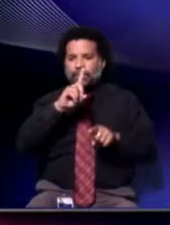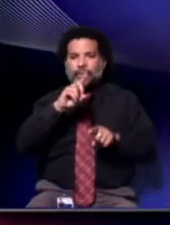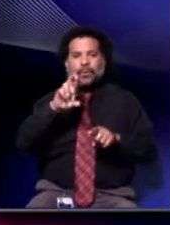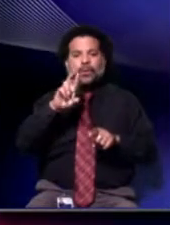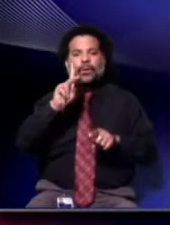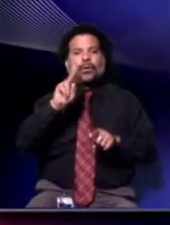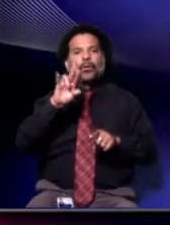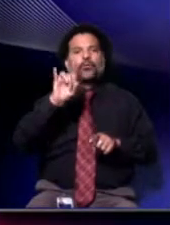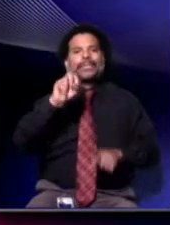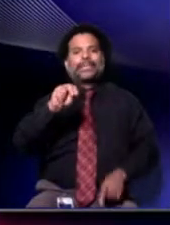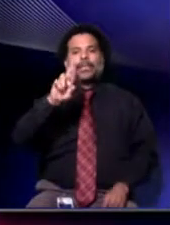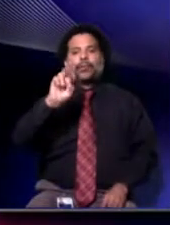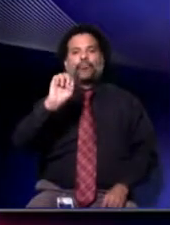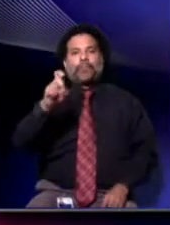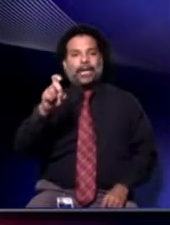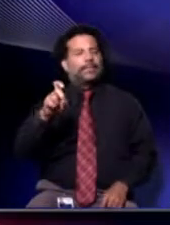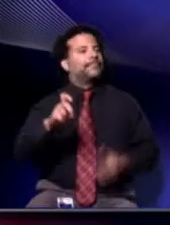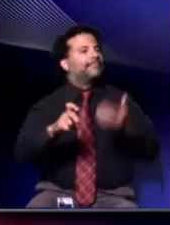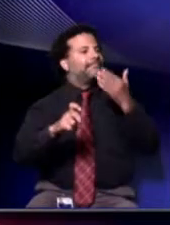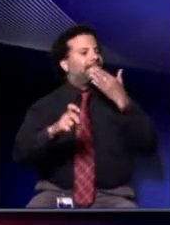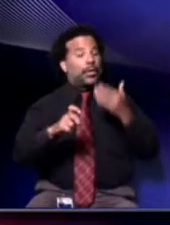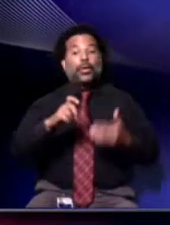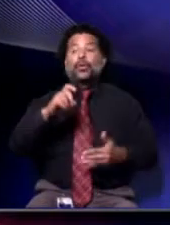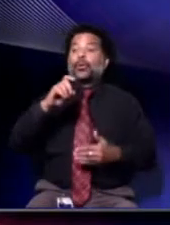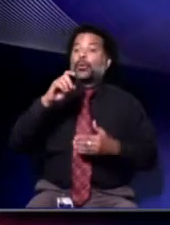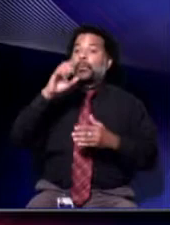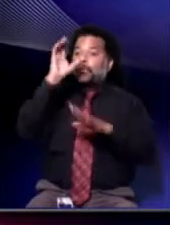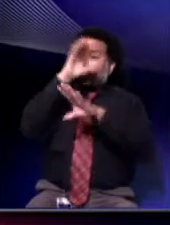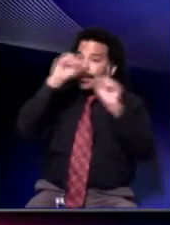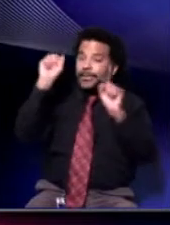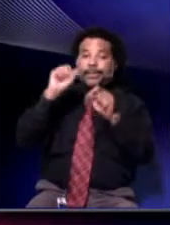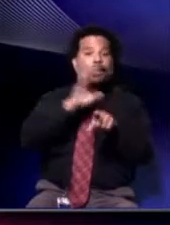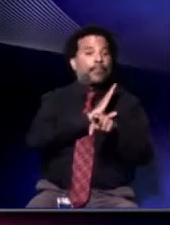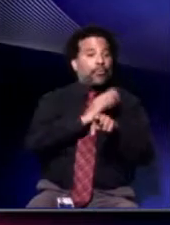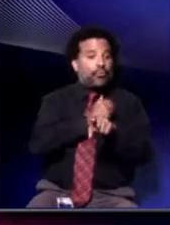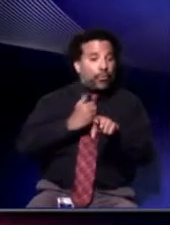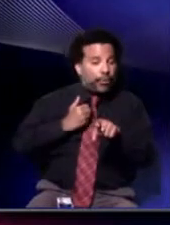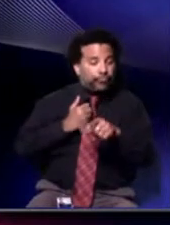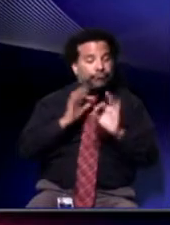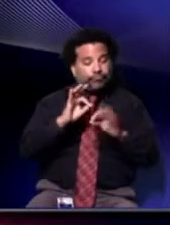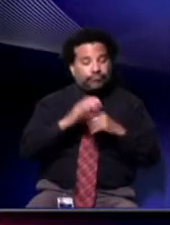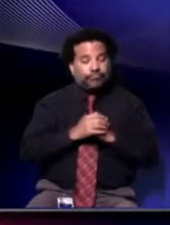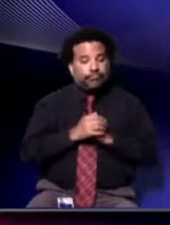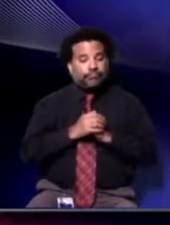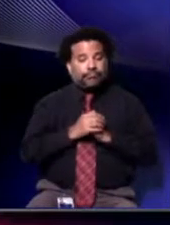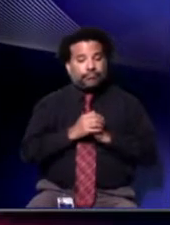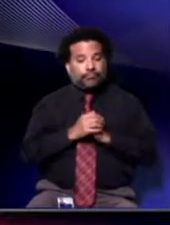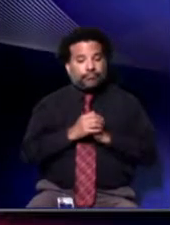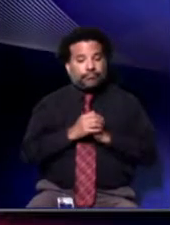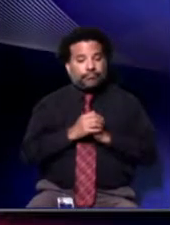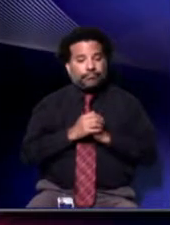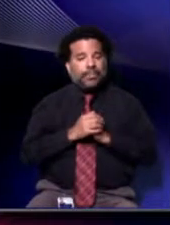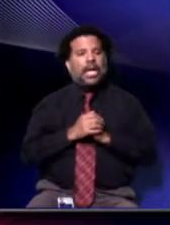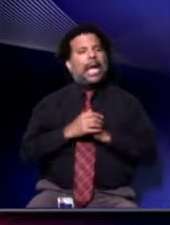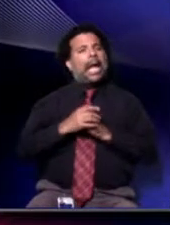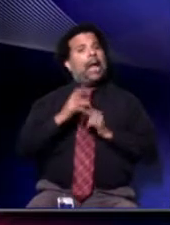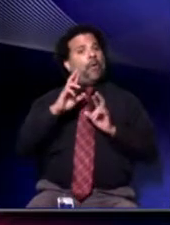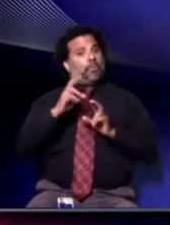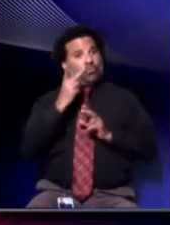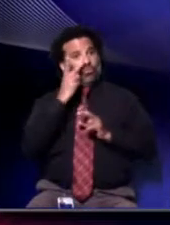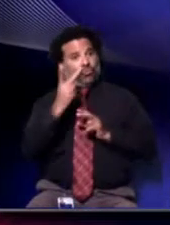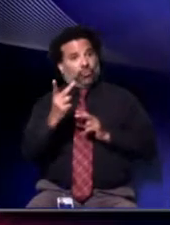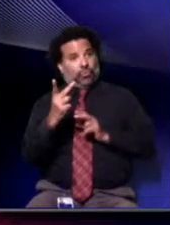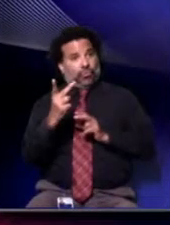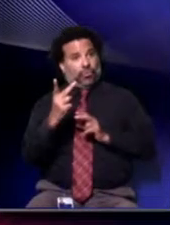Rex. Thank you, Mr. President and Board of Directors. I hope you had a chance to look over our submission. It has